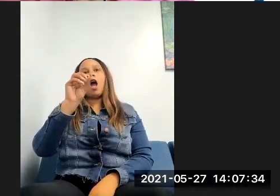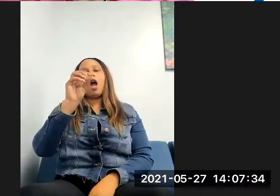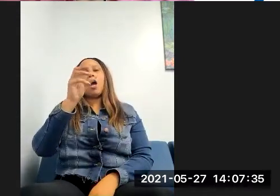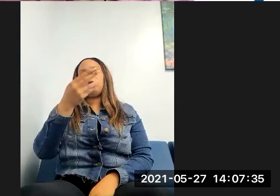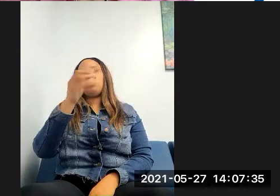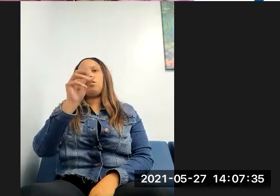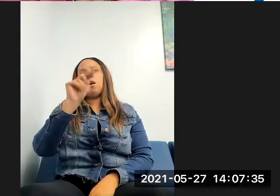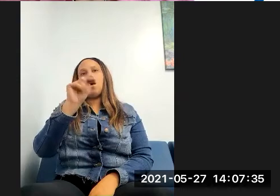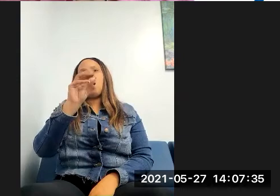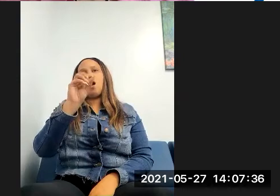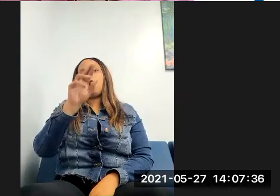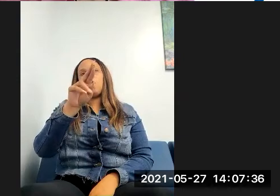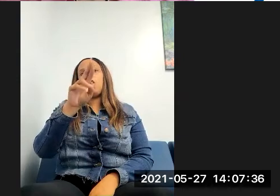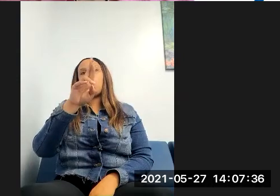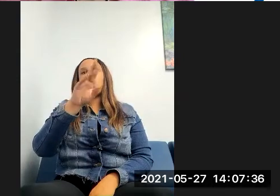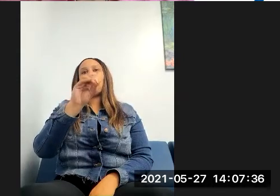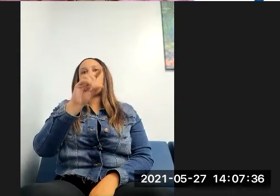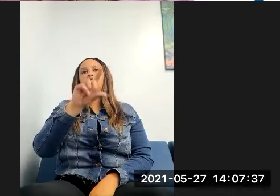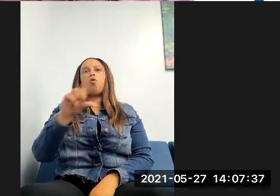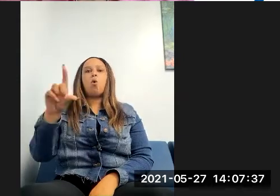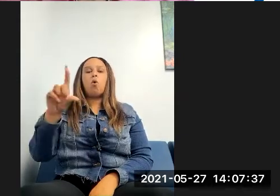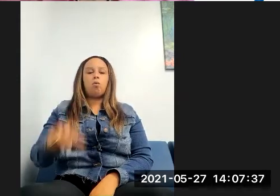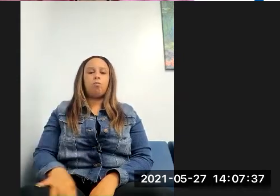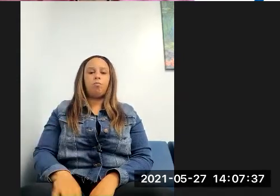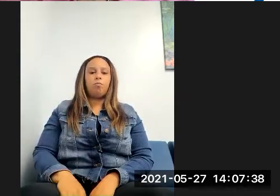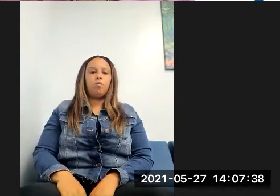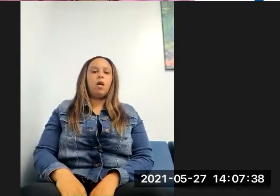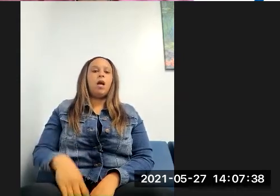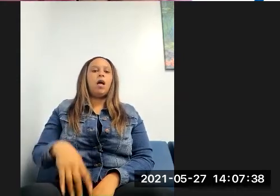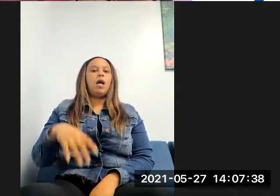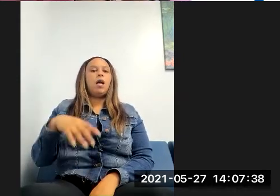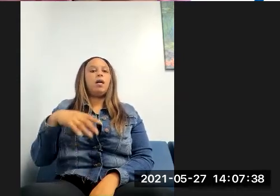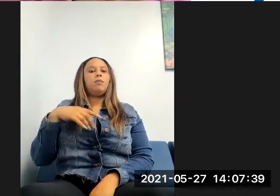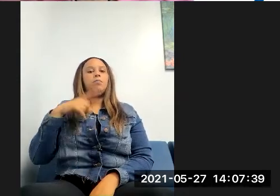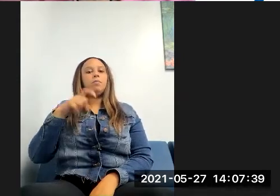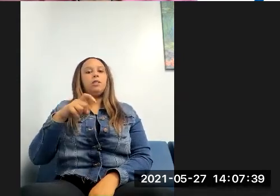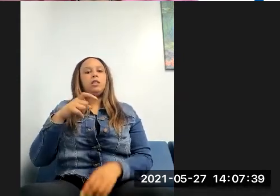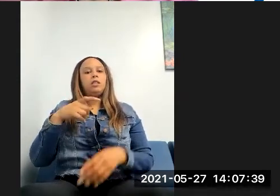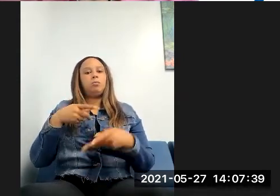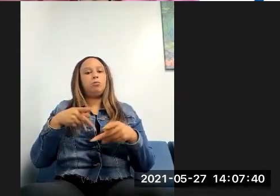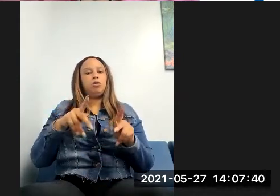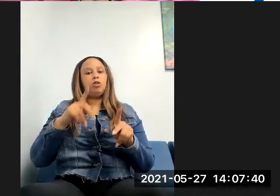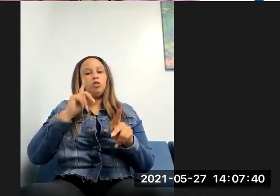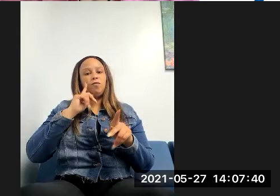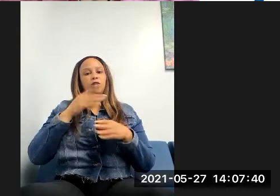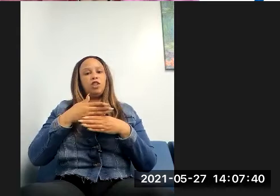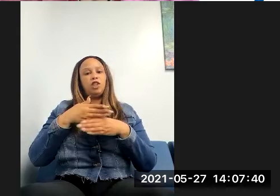who can share? I need permission to share the screen. Sorry, folks.